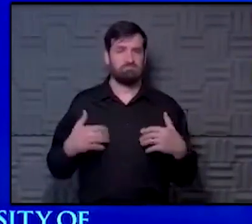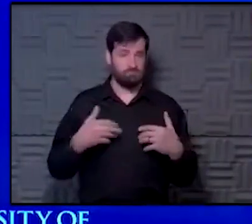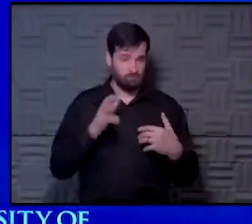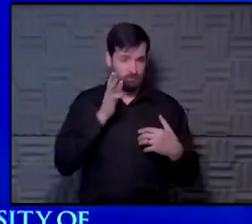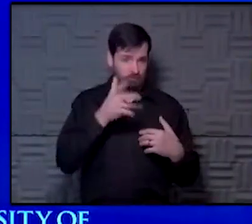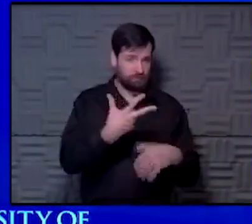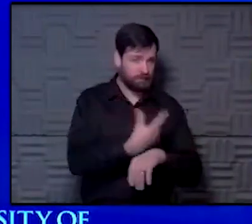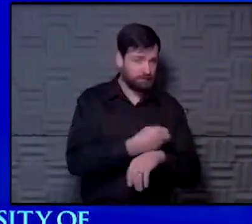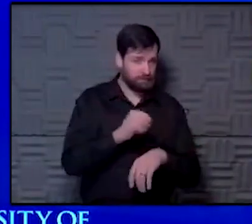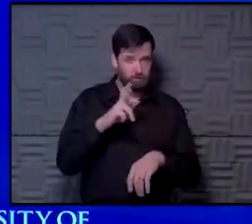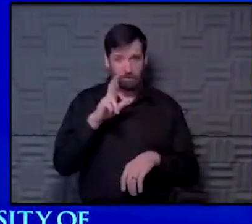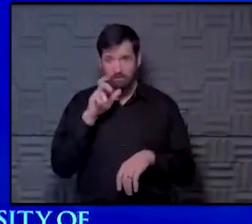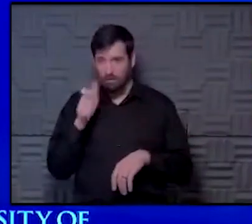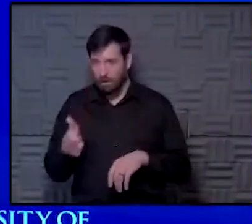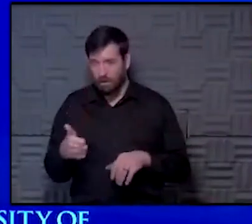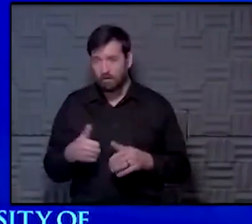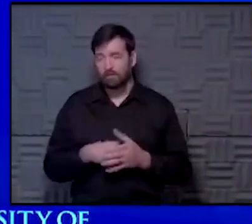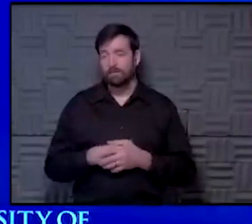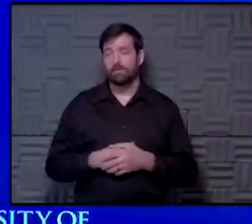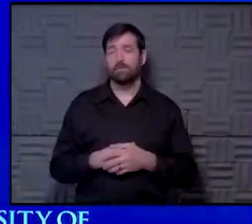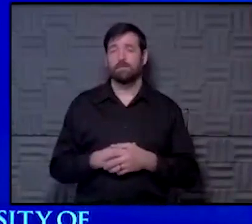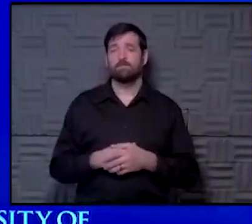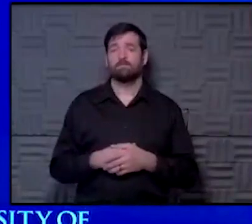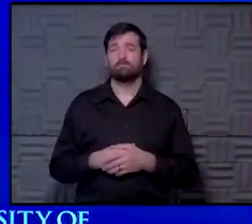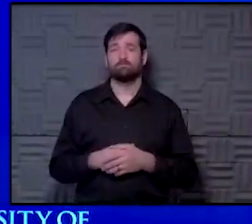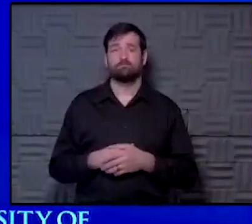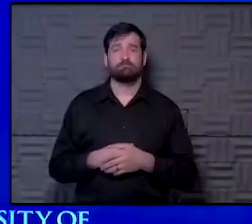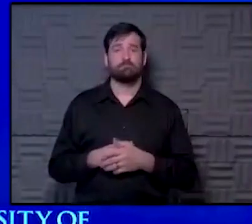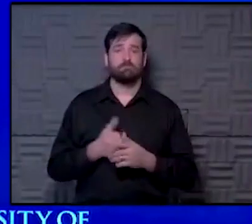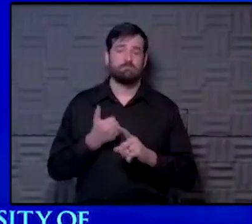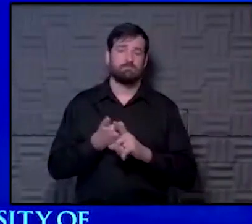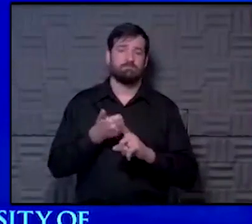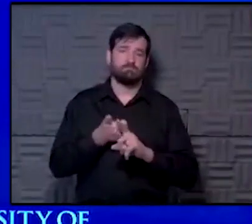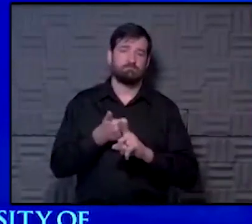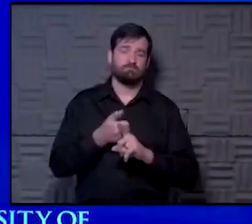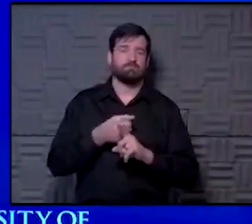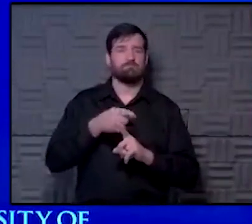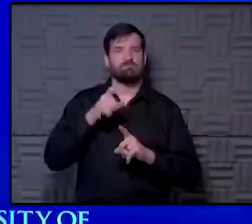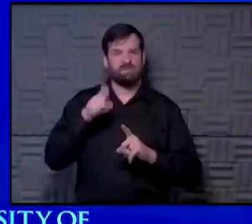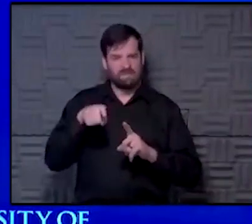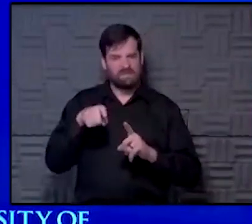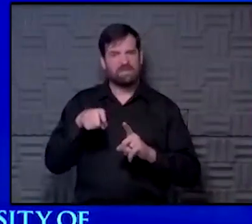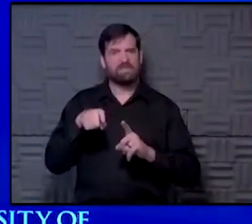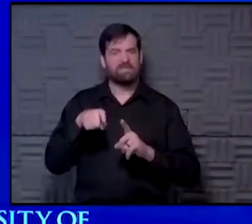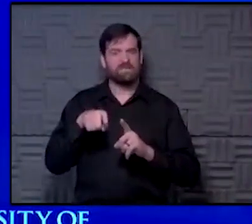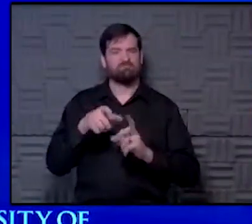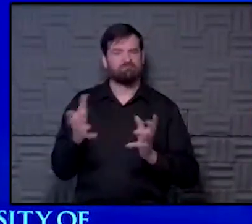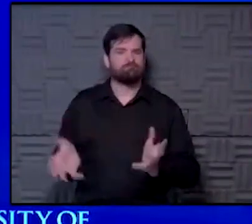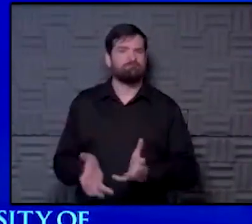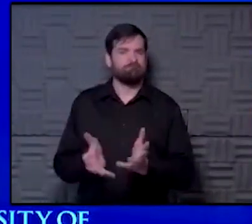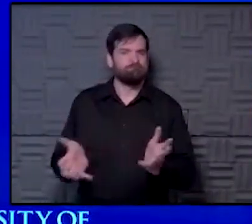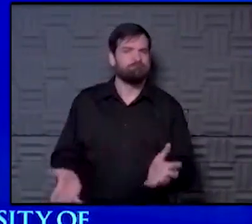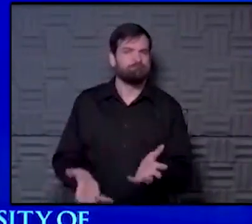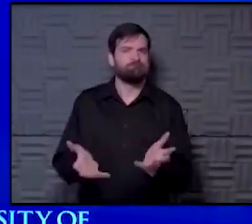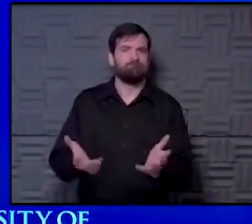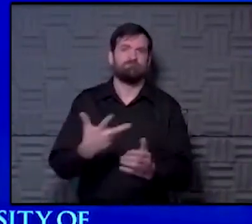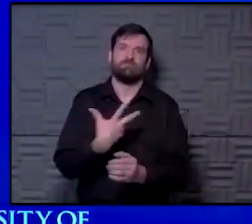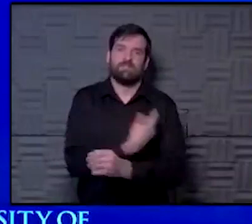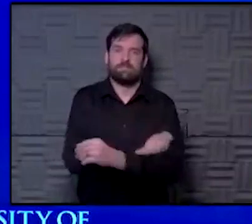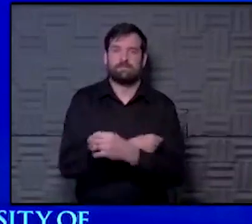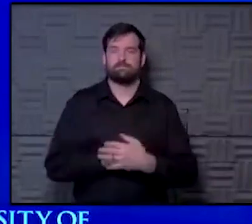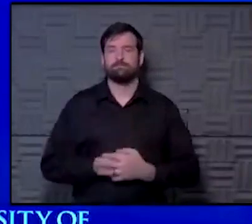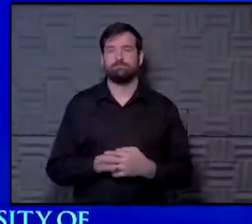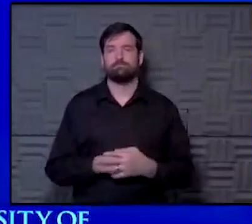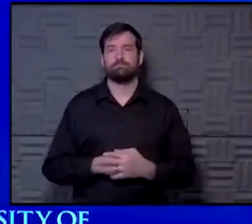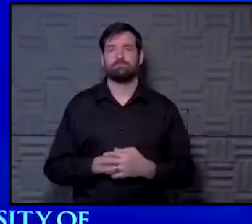get the vaccine or get it now are the people that we really need to work on getting vaccinated at this point right